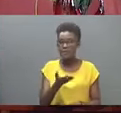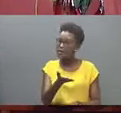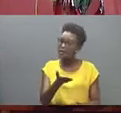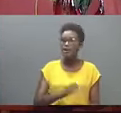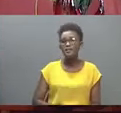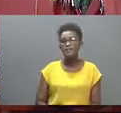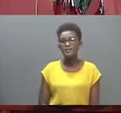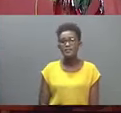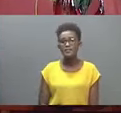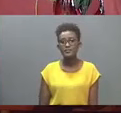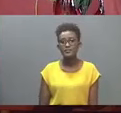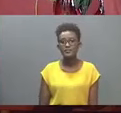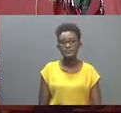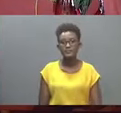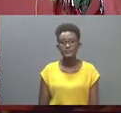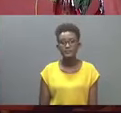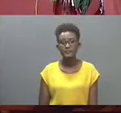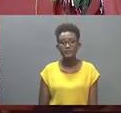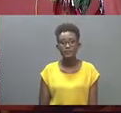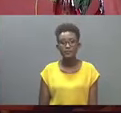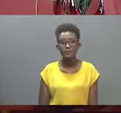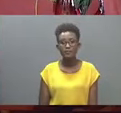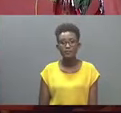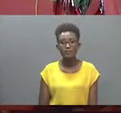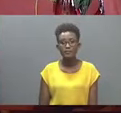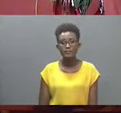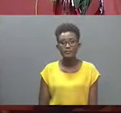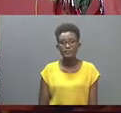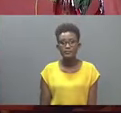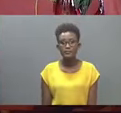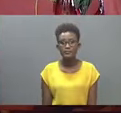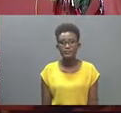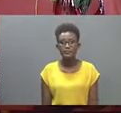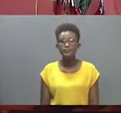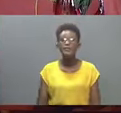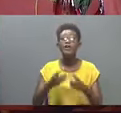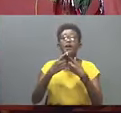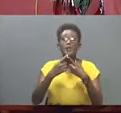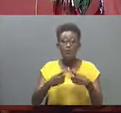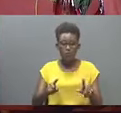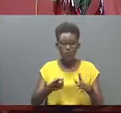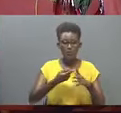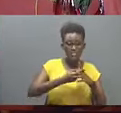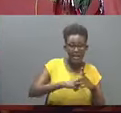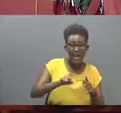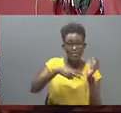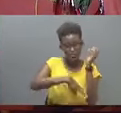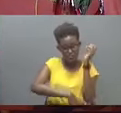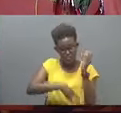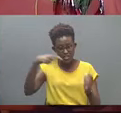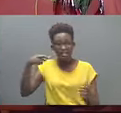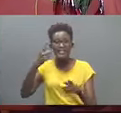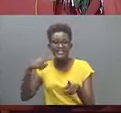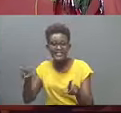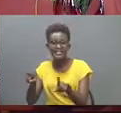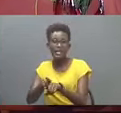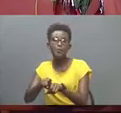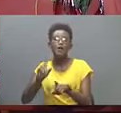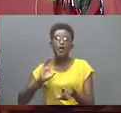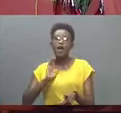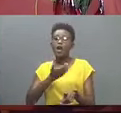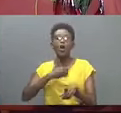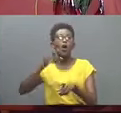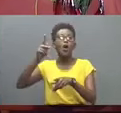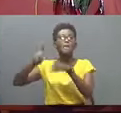16 Abanyaportugal n'Abarabu baje muri Afrika mu rwego rwo kutumurikira no mu rwego rwo gutangura. But they started stealing even our people. Ariko batangira no